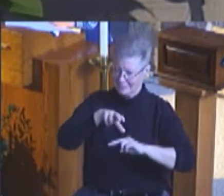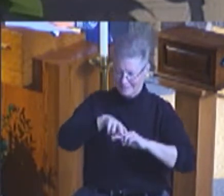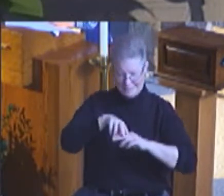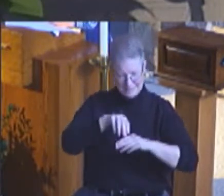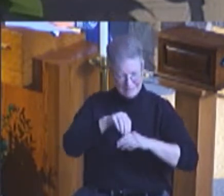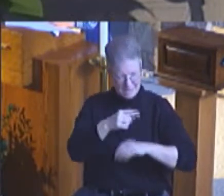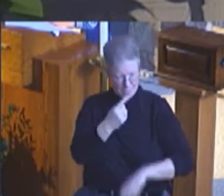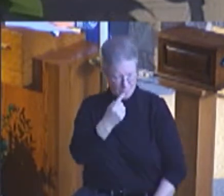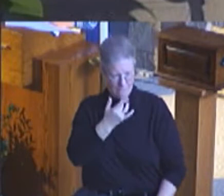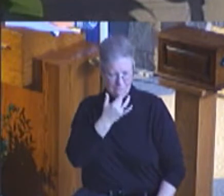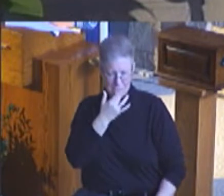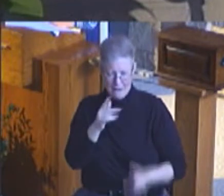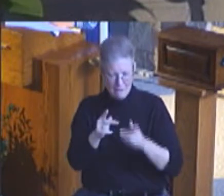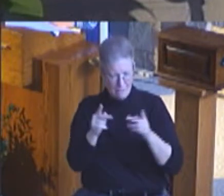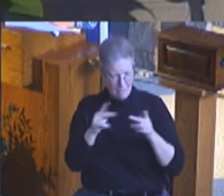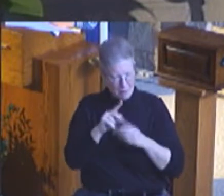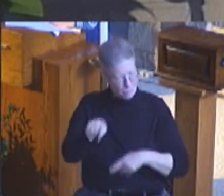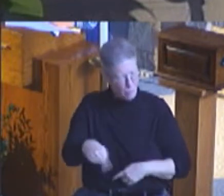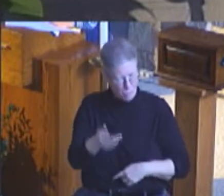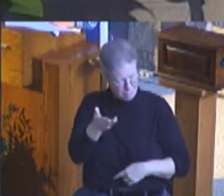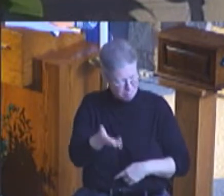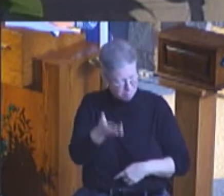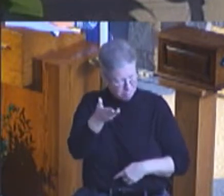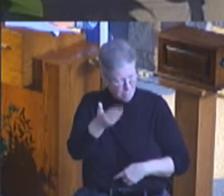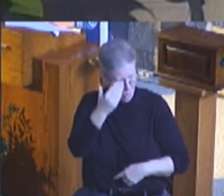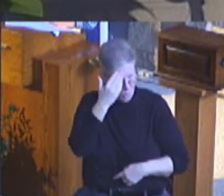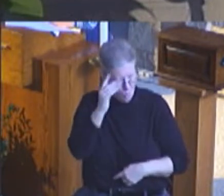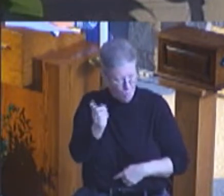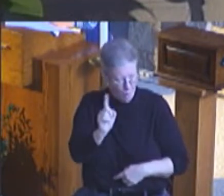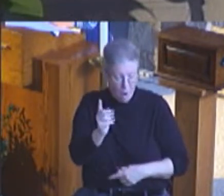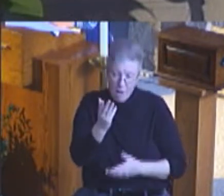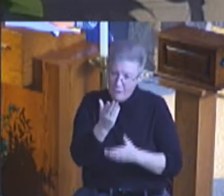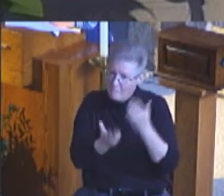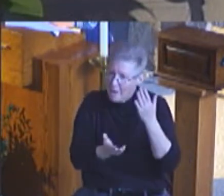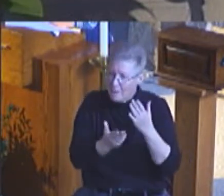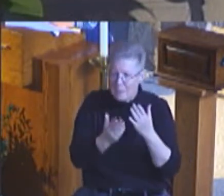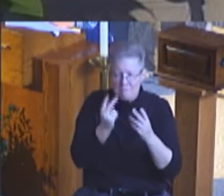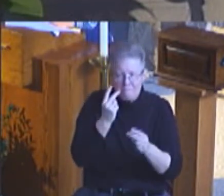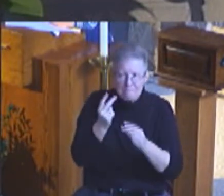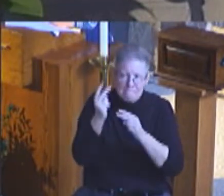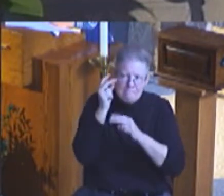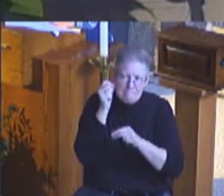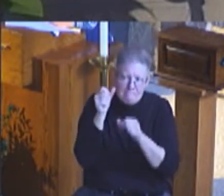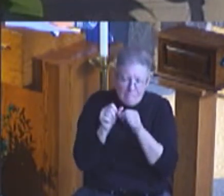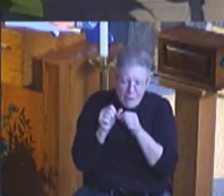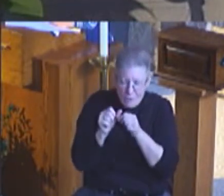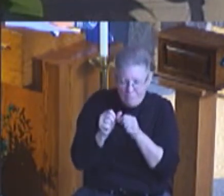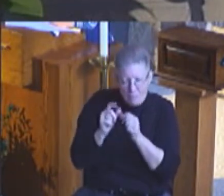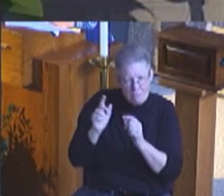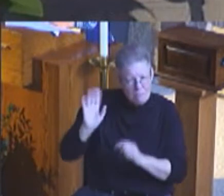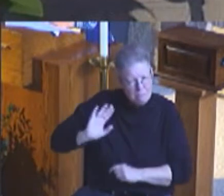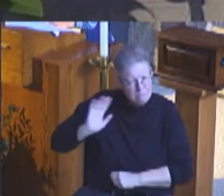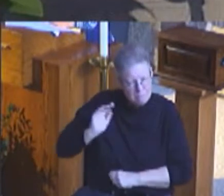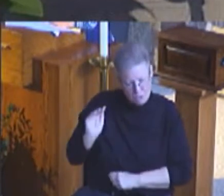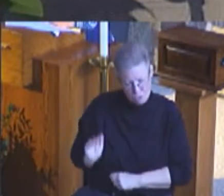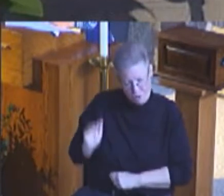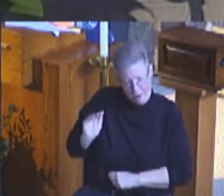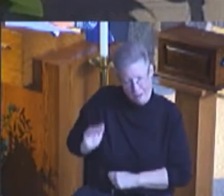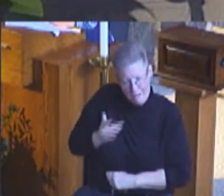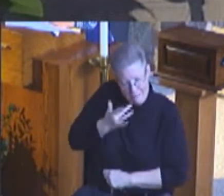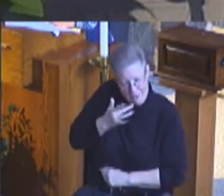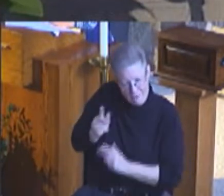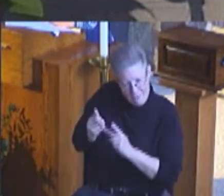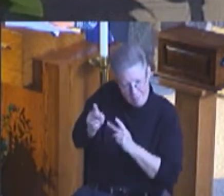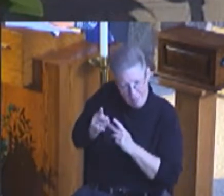you. It could be a memory of a favorite childhood place, a place in